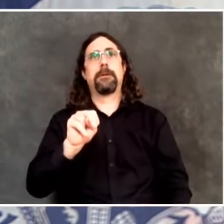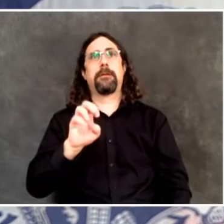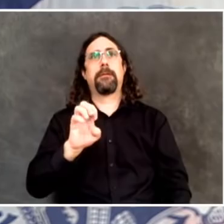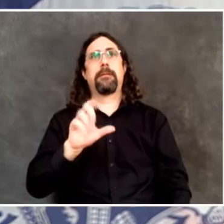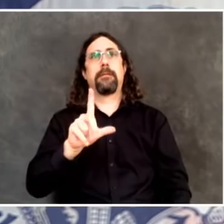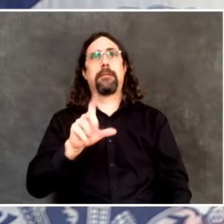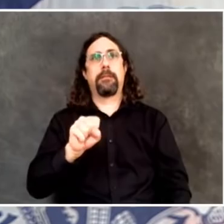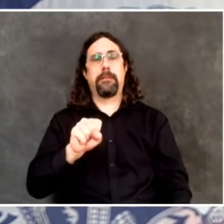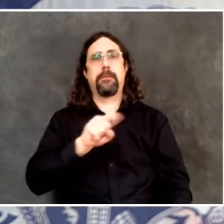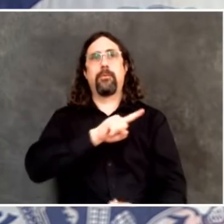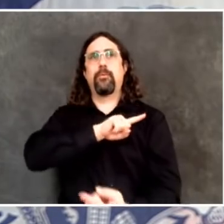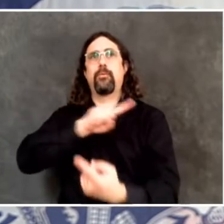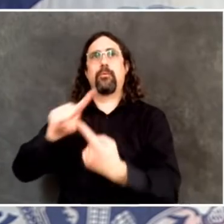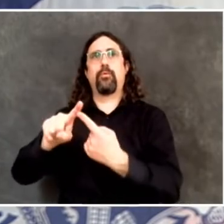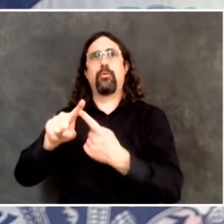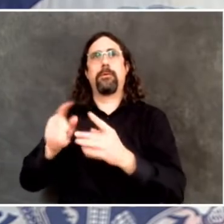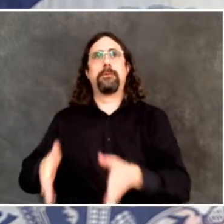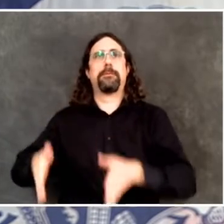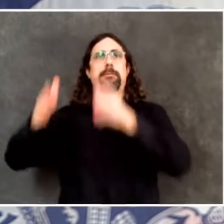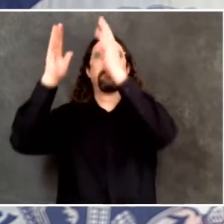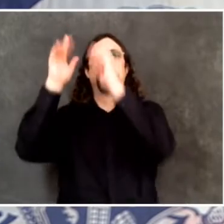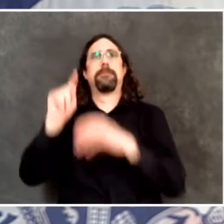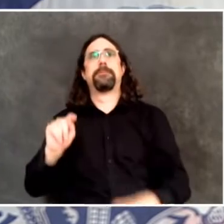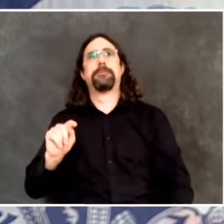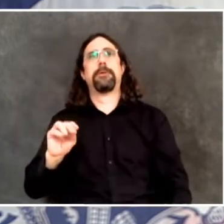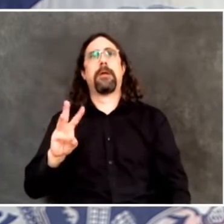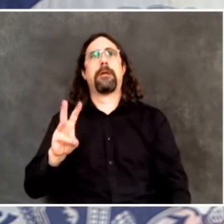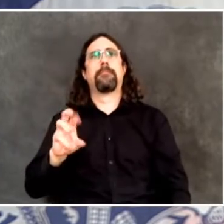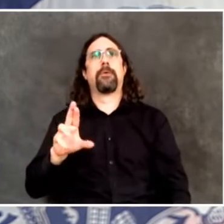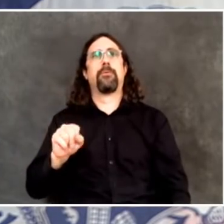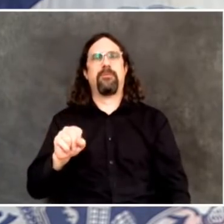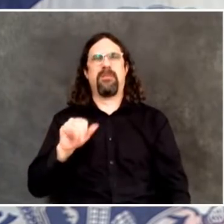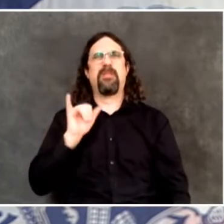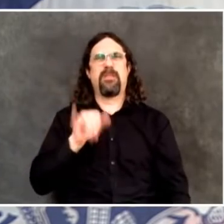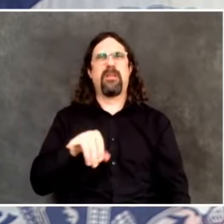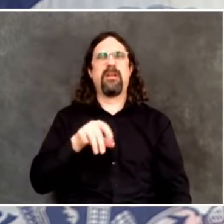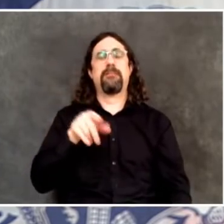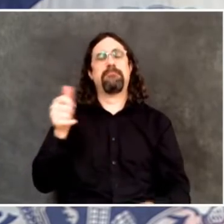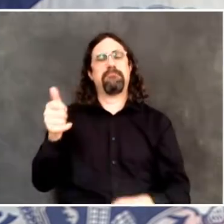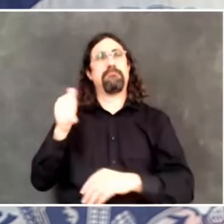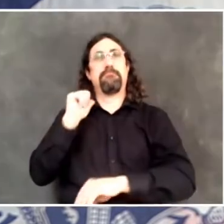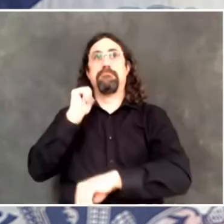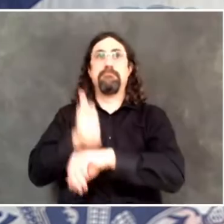of our city. Tunnel to Towers has done so much for so many people,